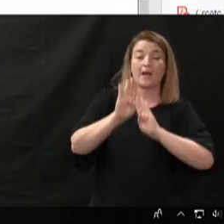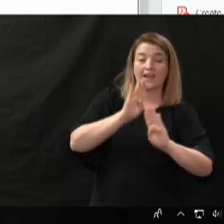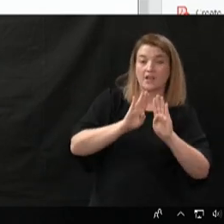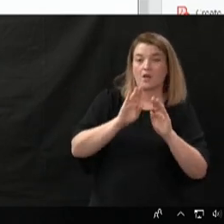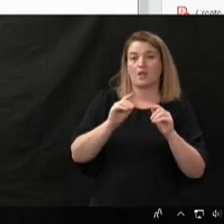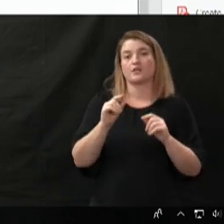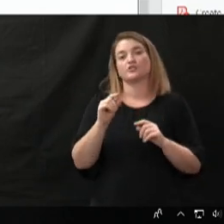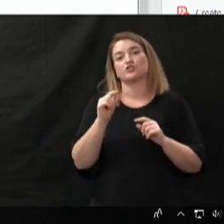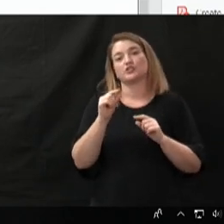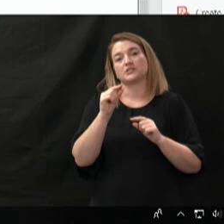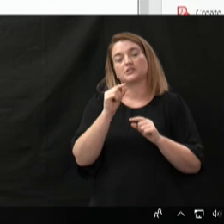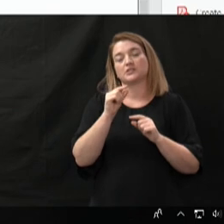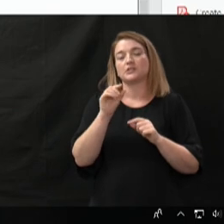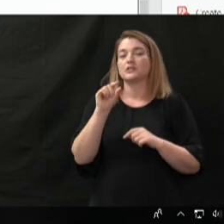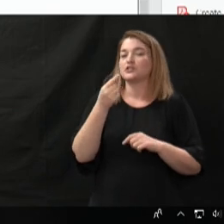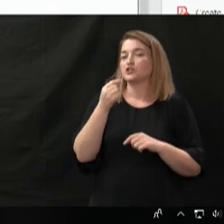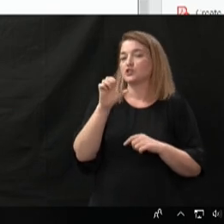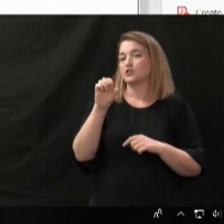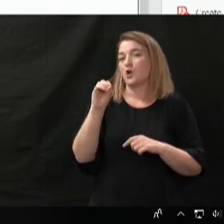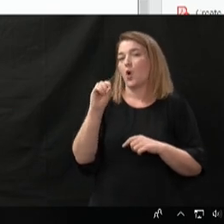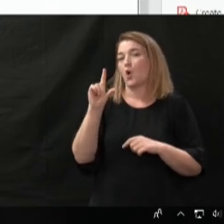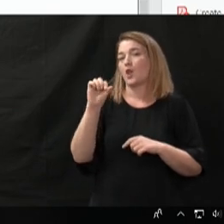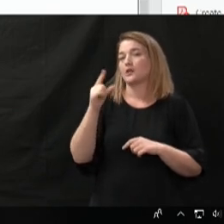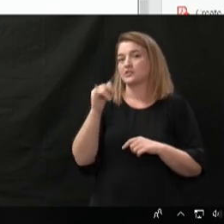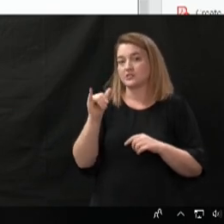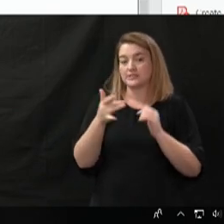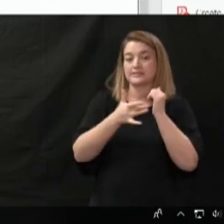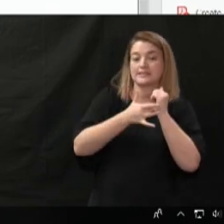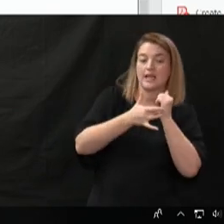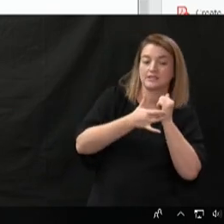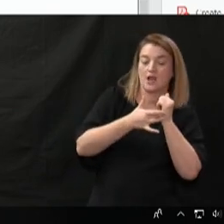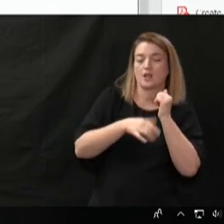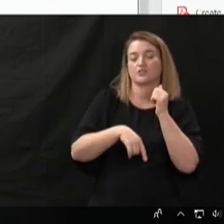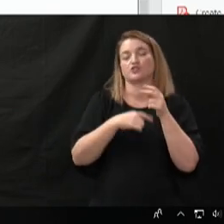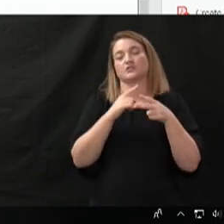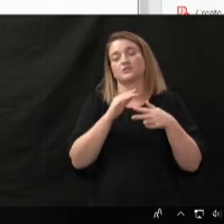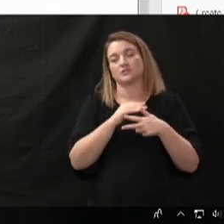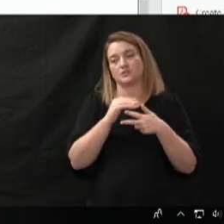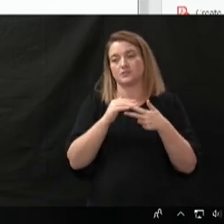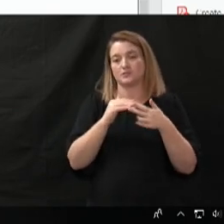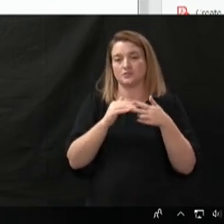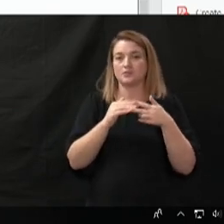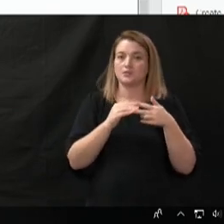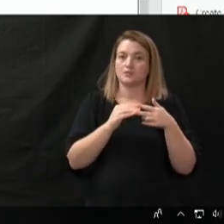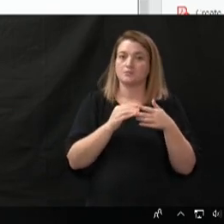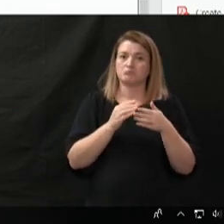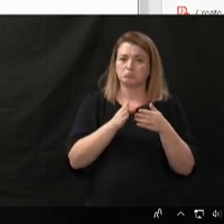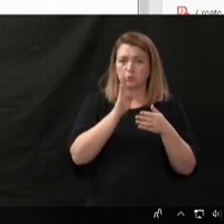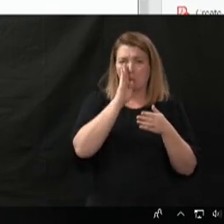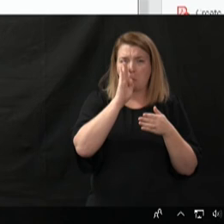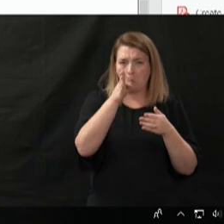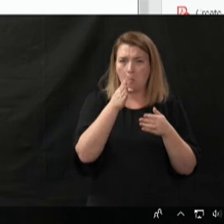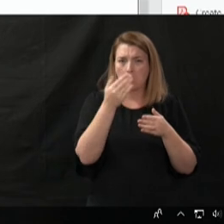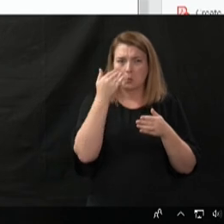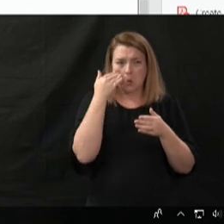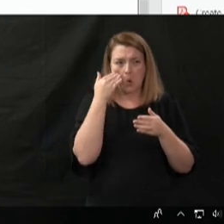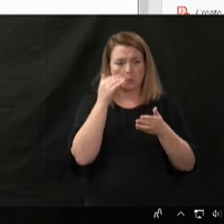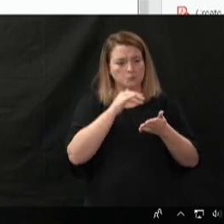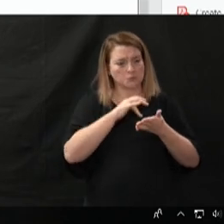Geology. Physiology. Technology. These are pretty straightforward. We know it's the study